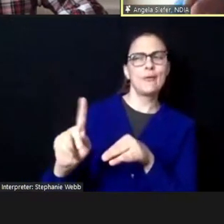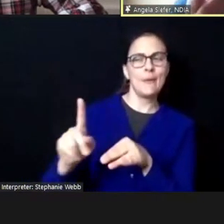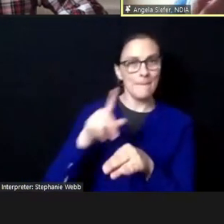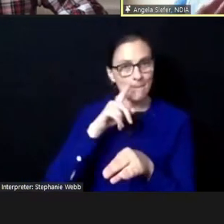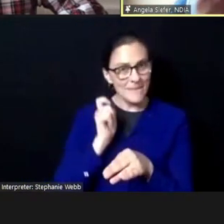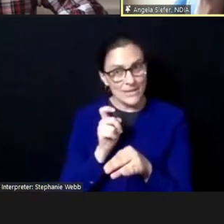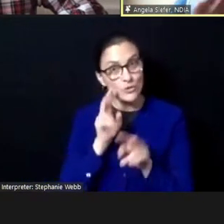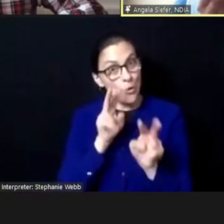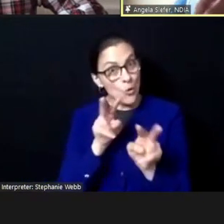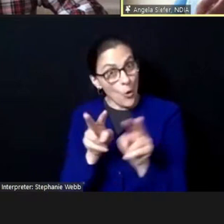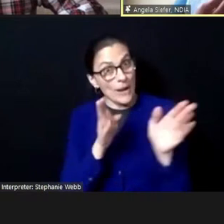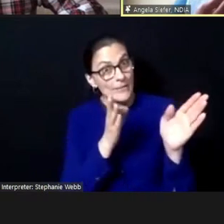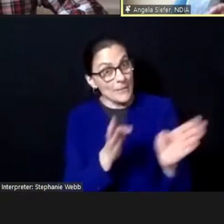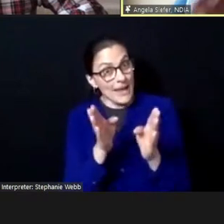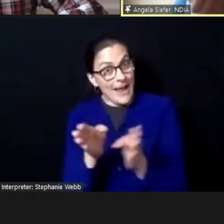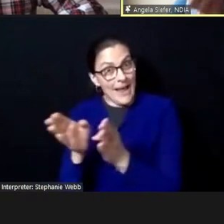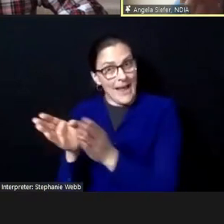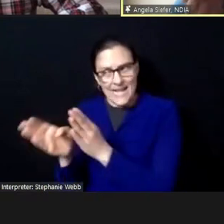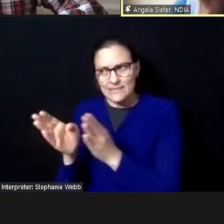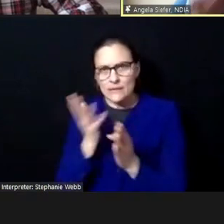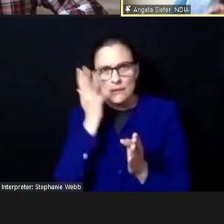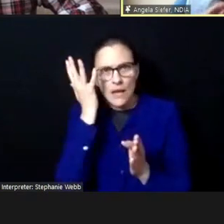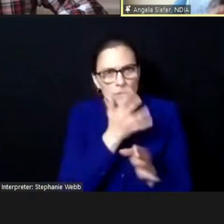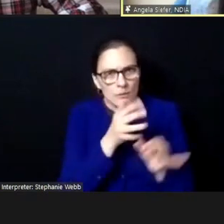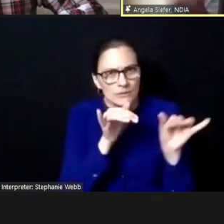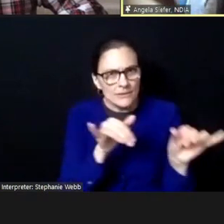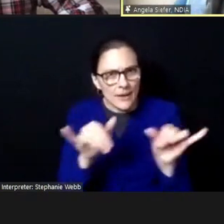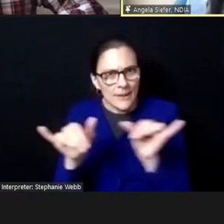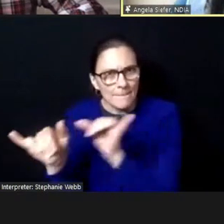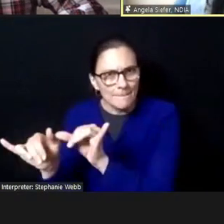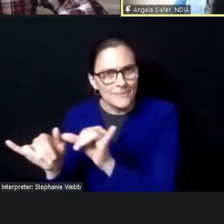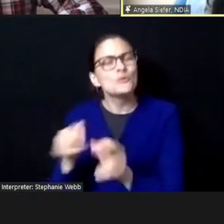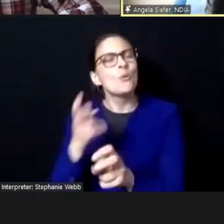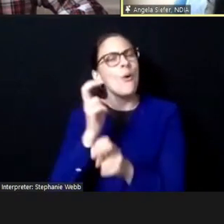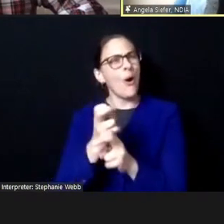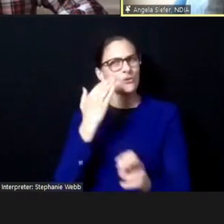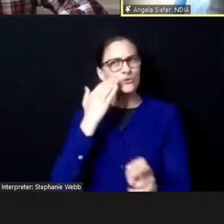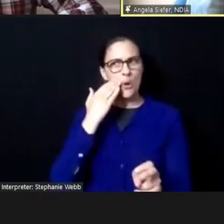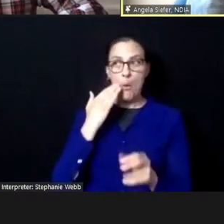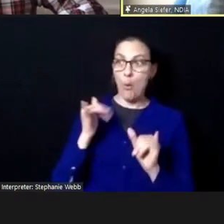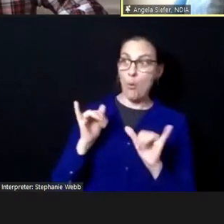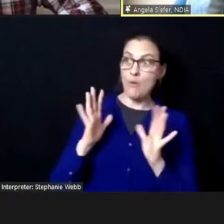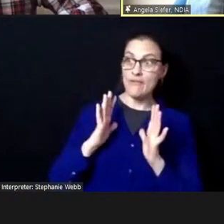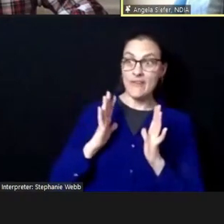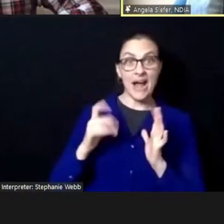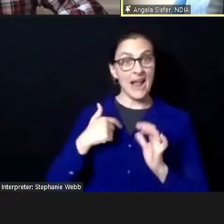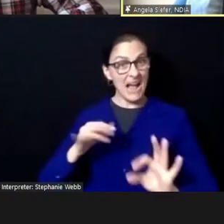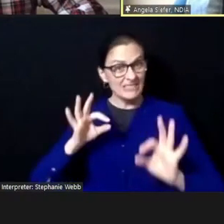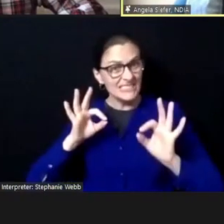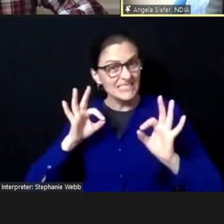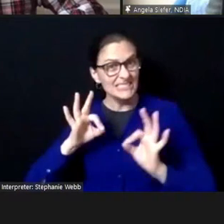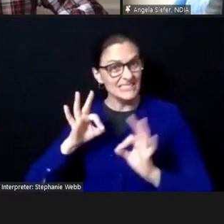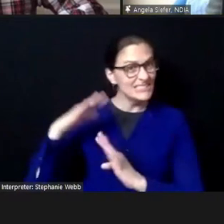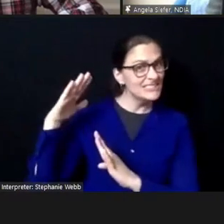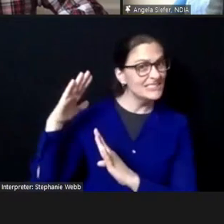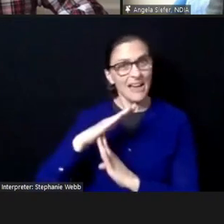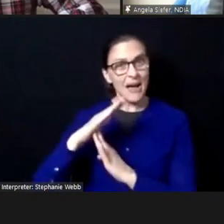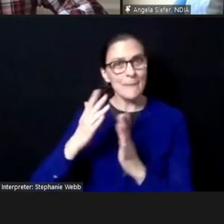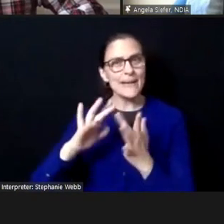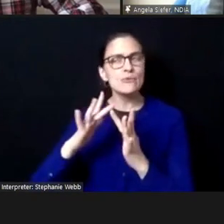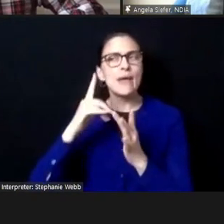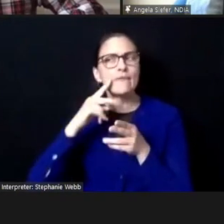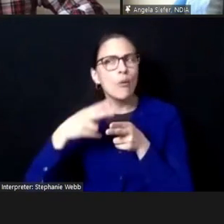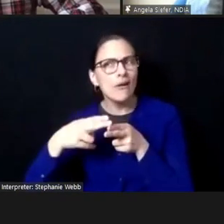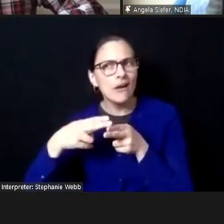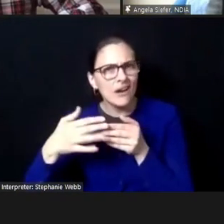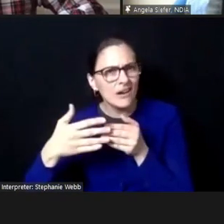do I have this good internet for, and when does my good internet go away and I'm left with something else. And you touched